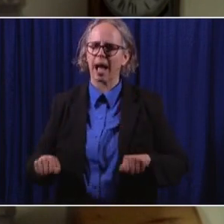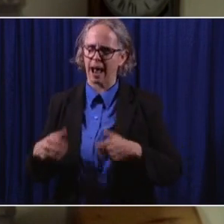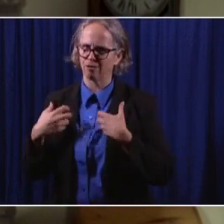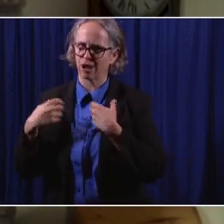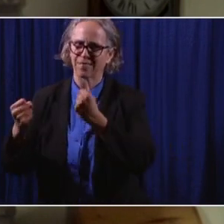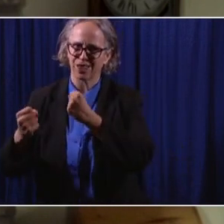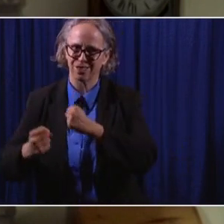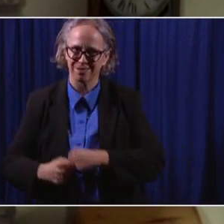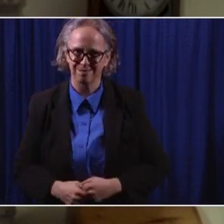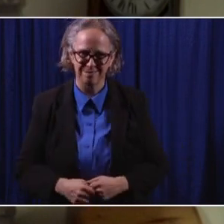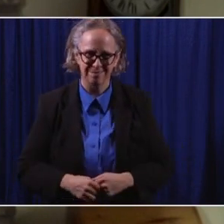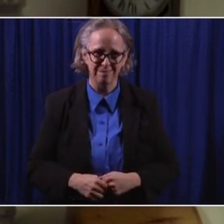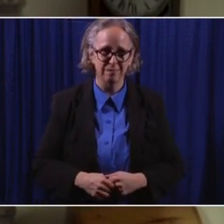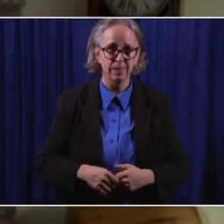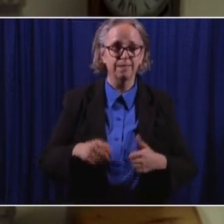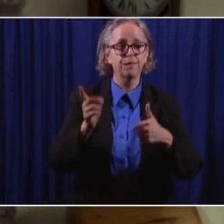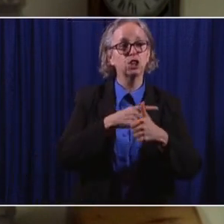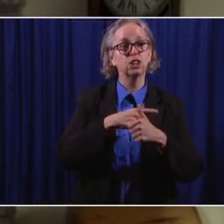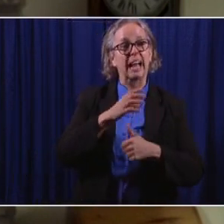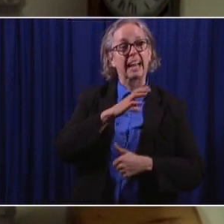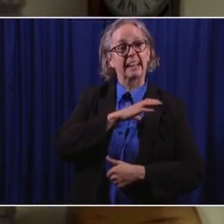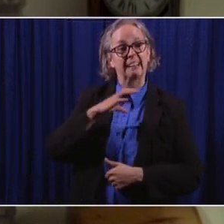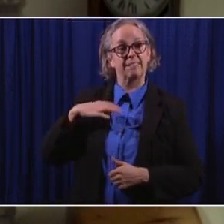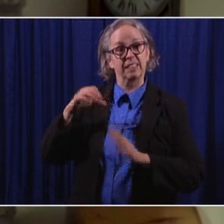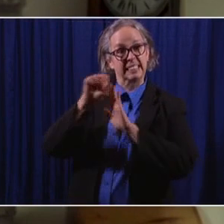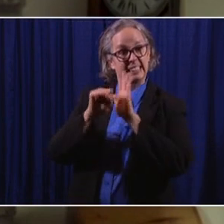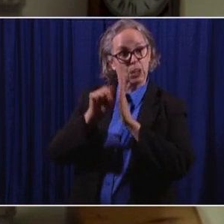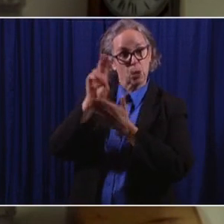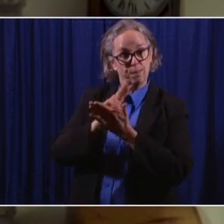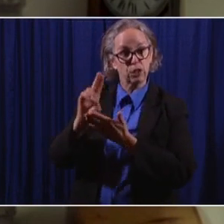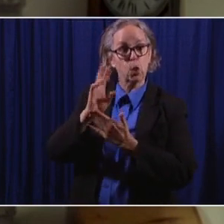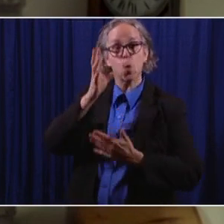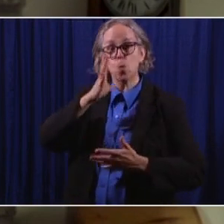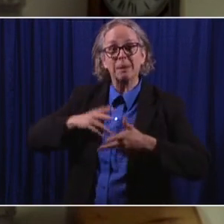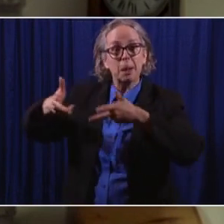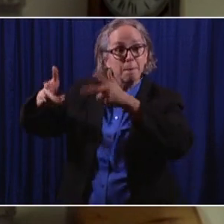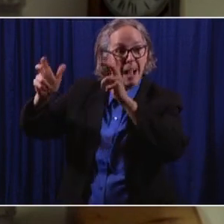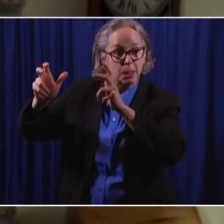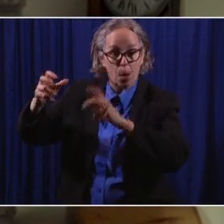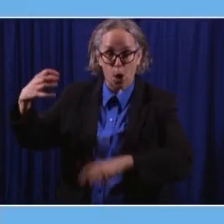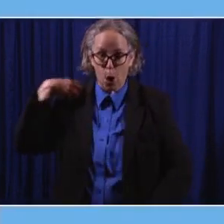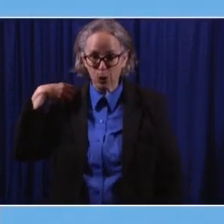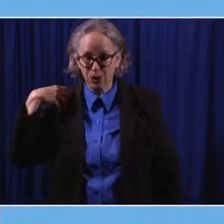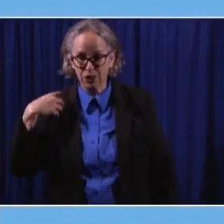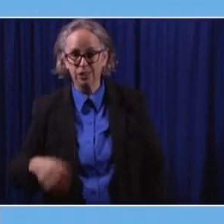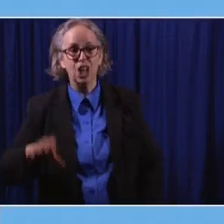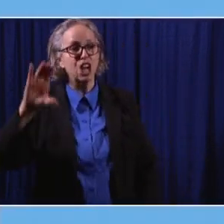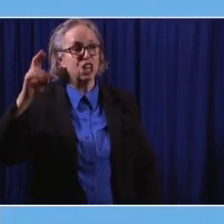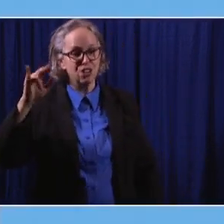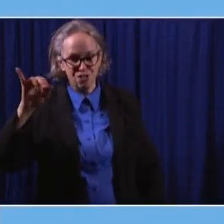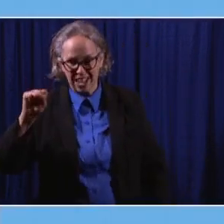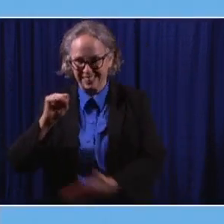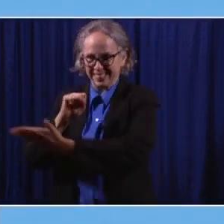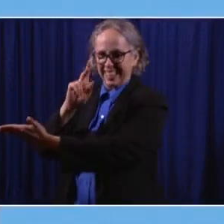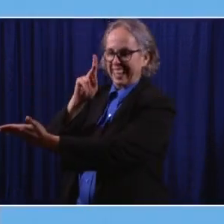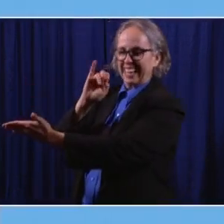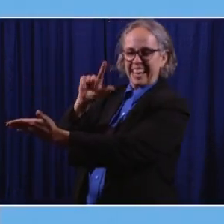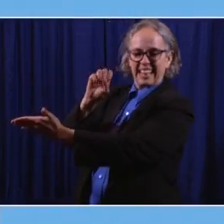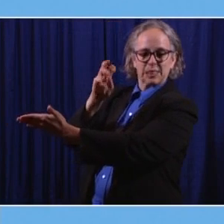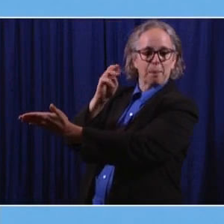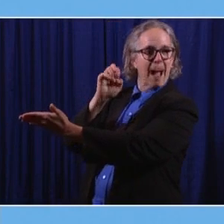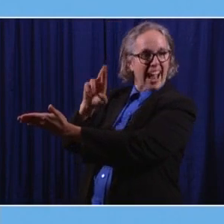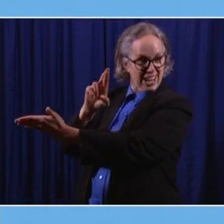Cleveland State University women's basketball coach, Chris Hillsmeyer. Eric, let's take a look at the